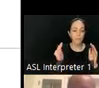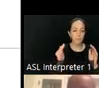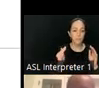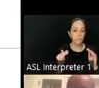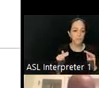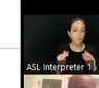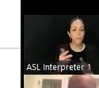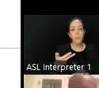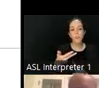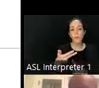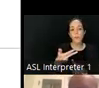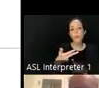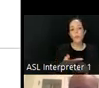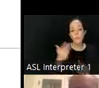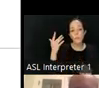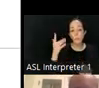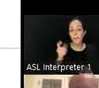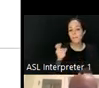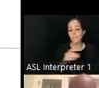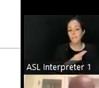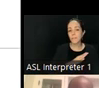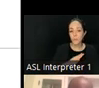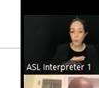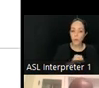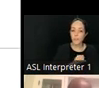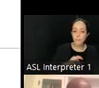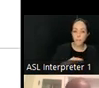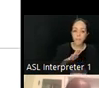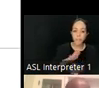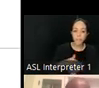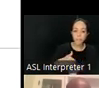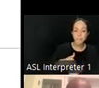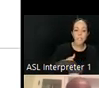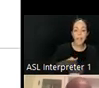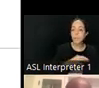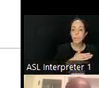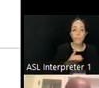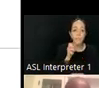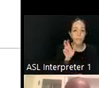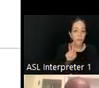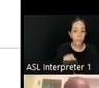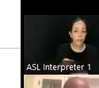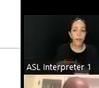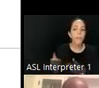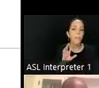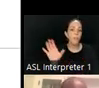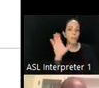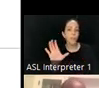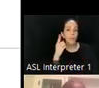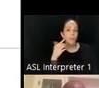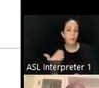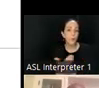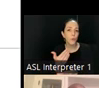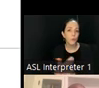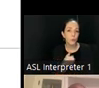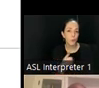3 months gives the board and necessary staff time to plan to fill the vacancy. 4, existing